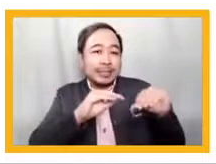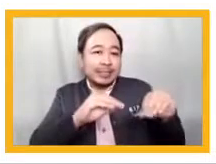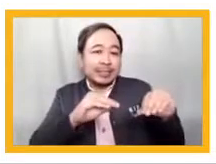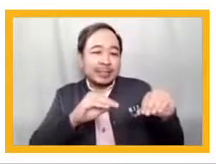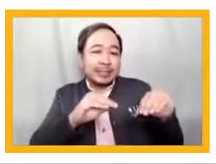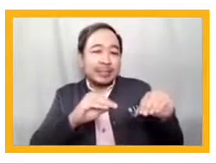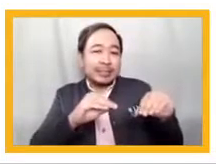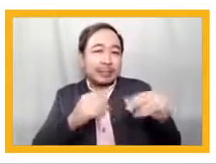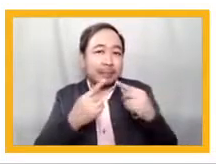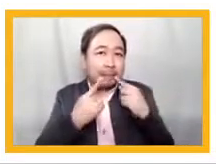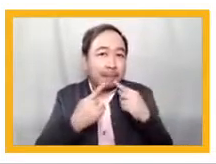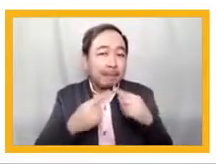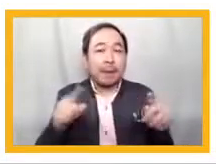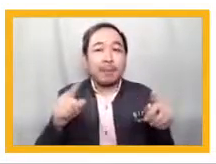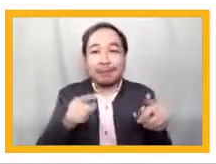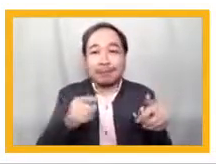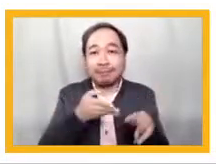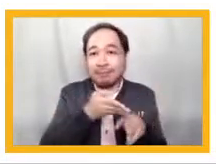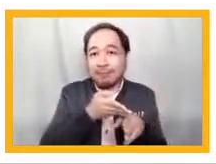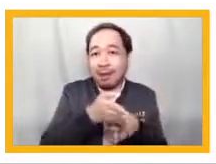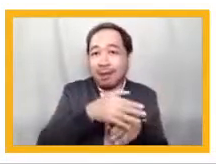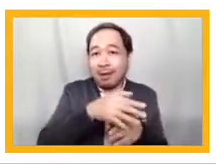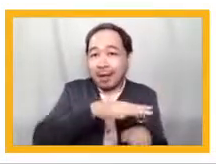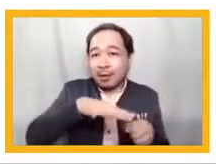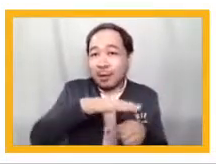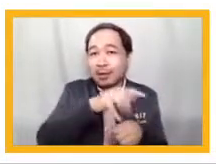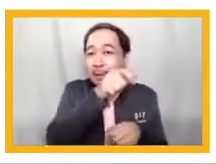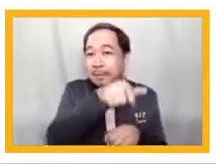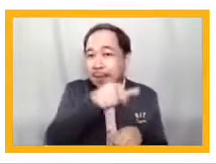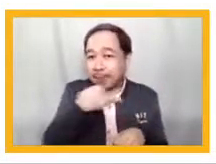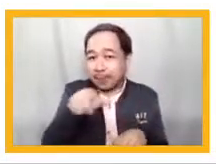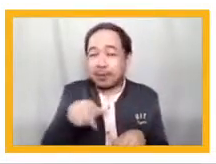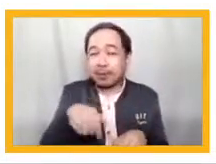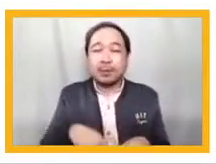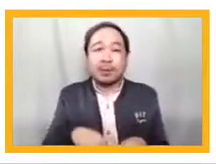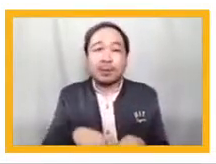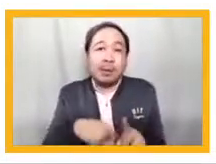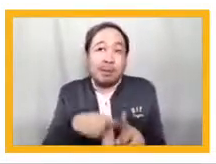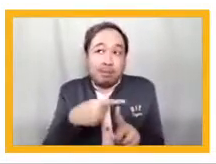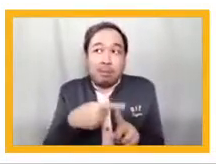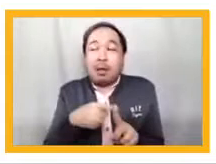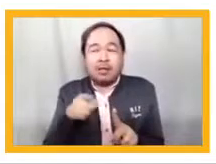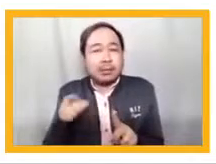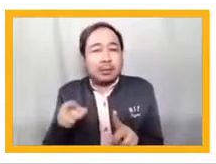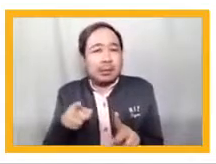public area sector people and even the army.